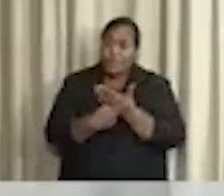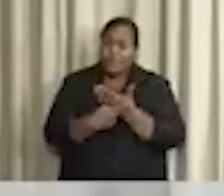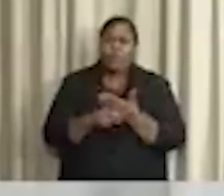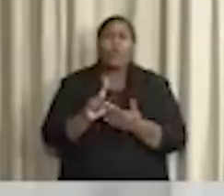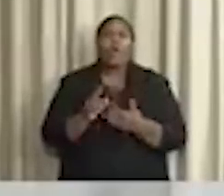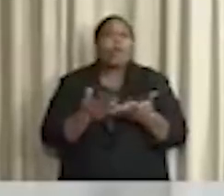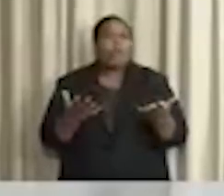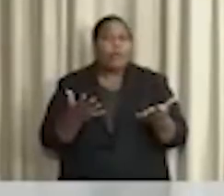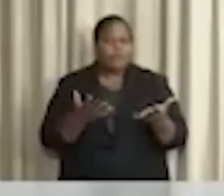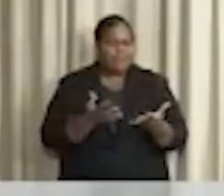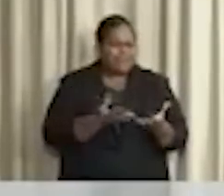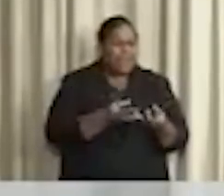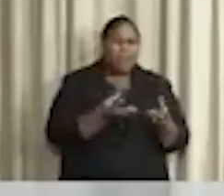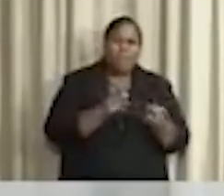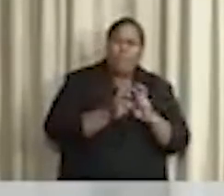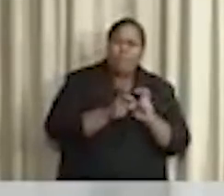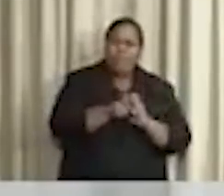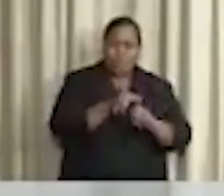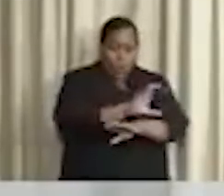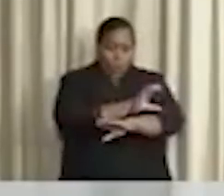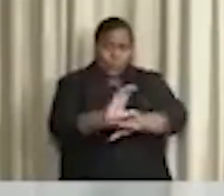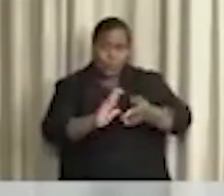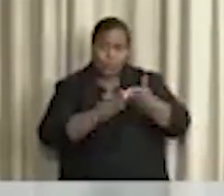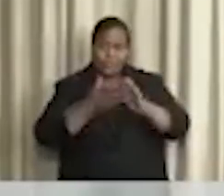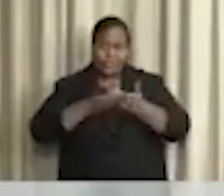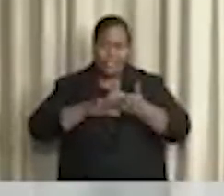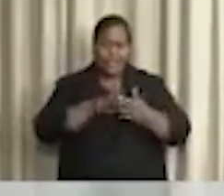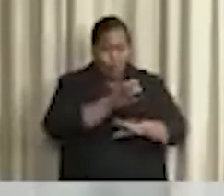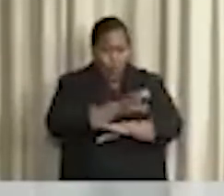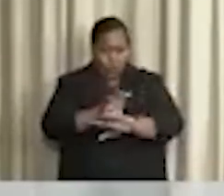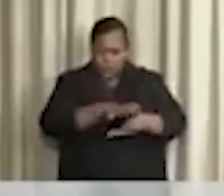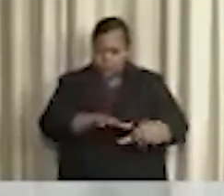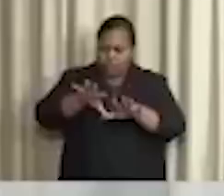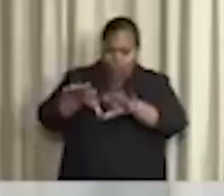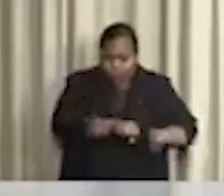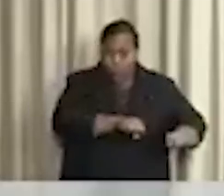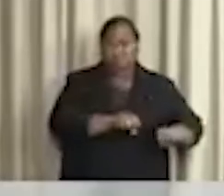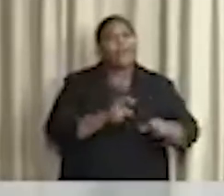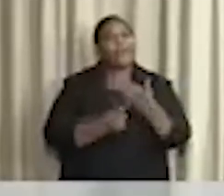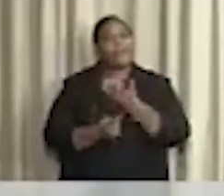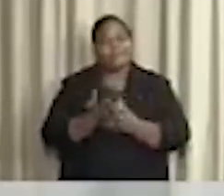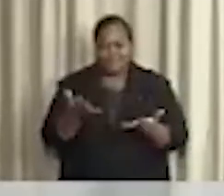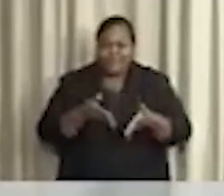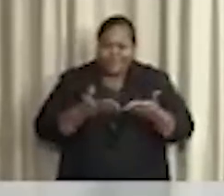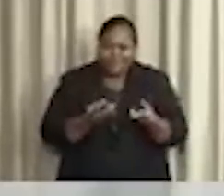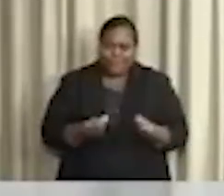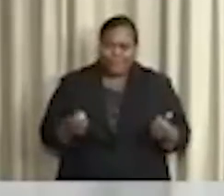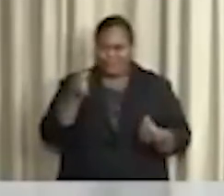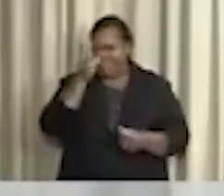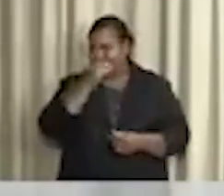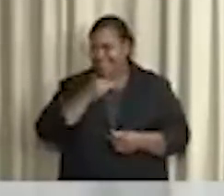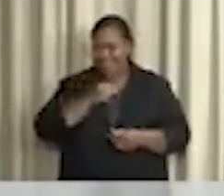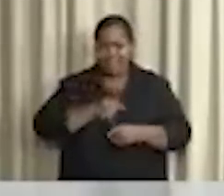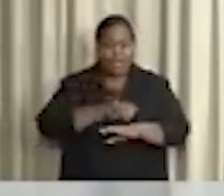the vulnerability of coastal communities to coastal inundation, and coastal erosion through